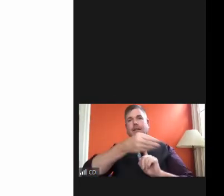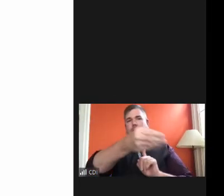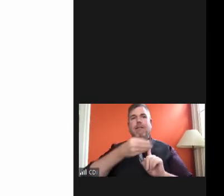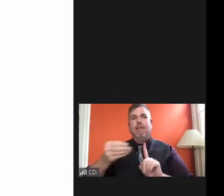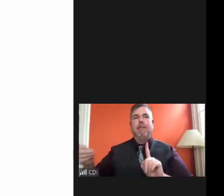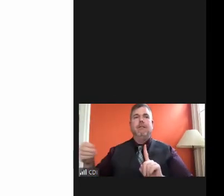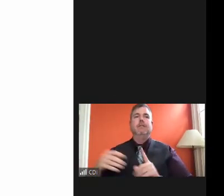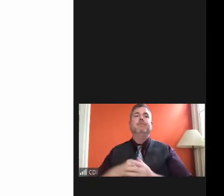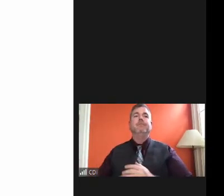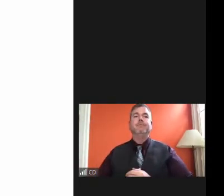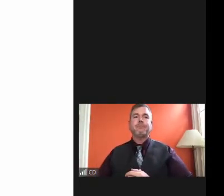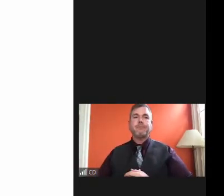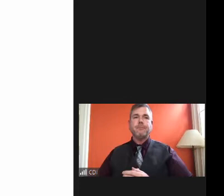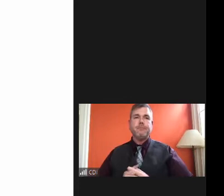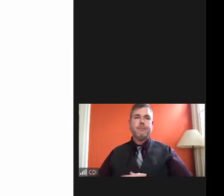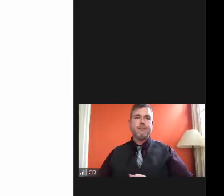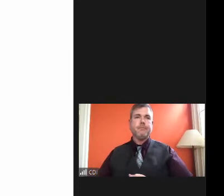place.